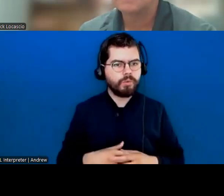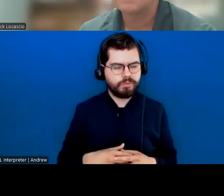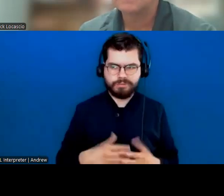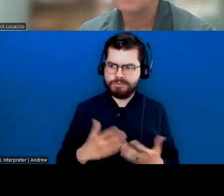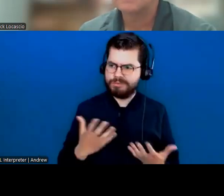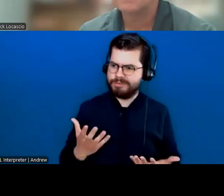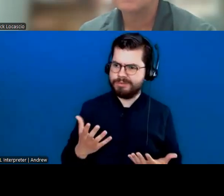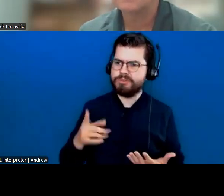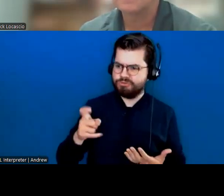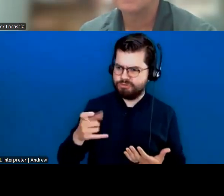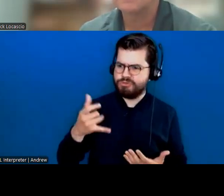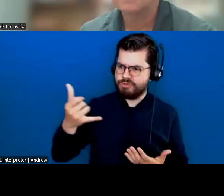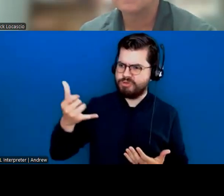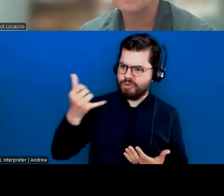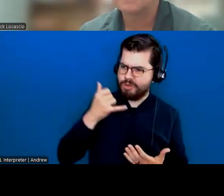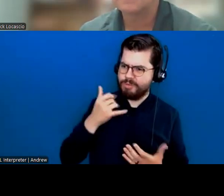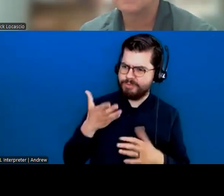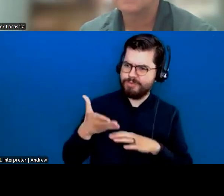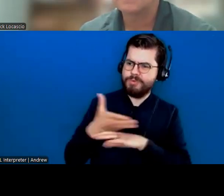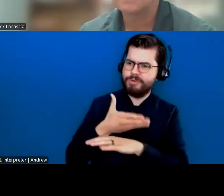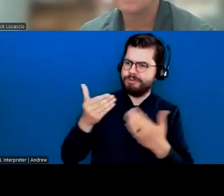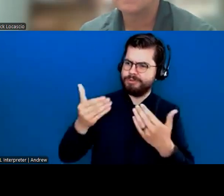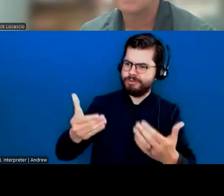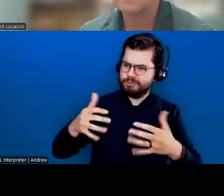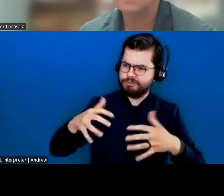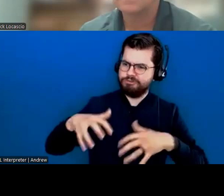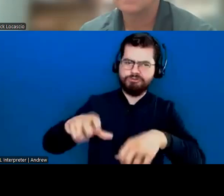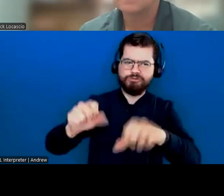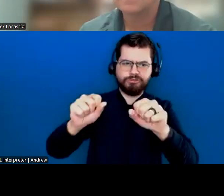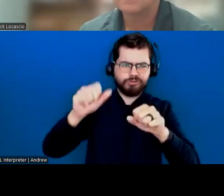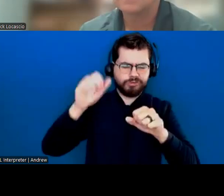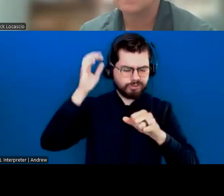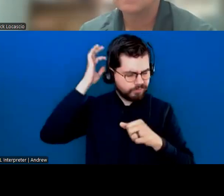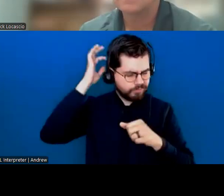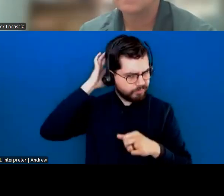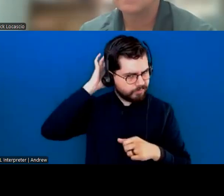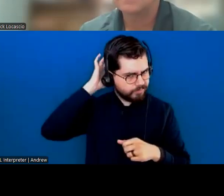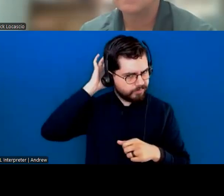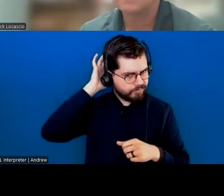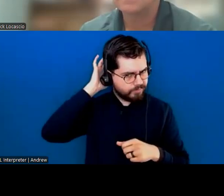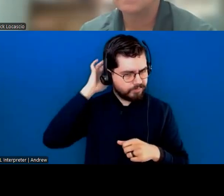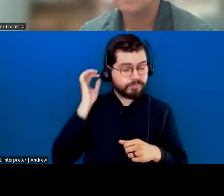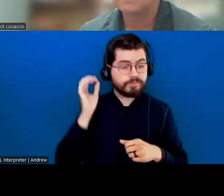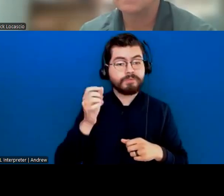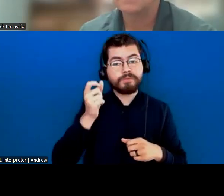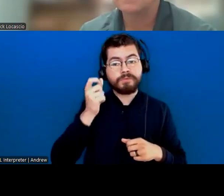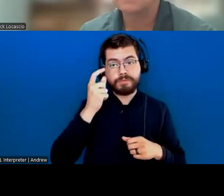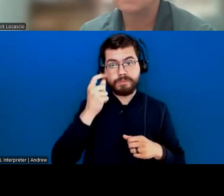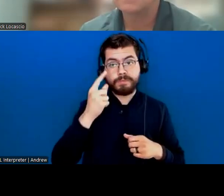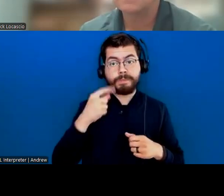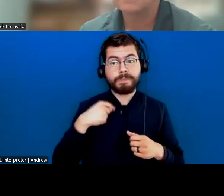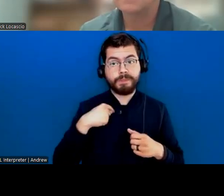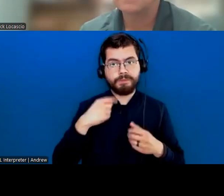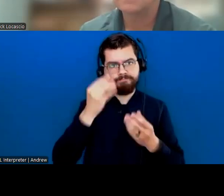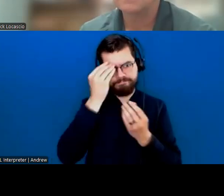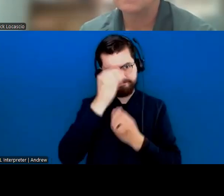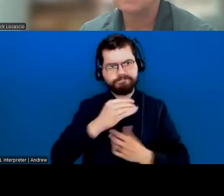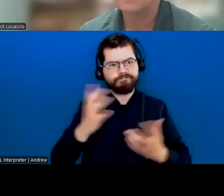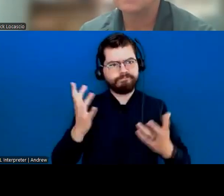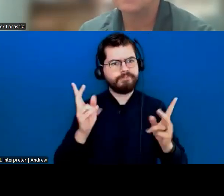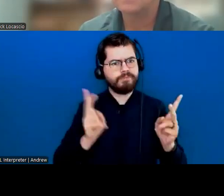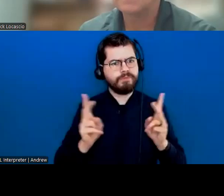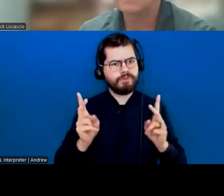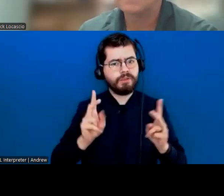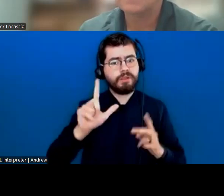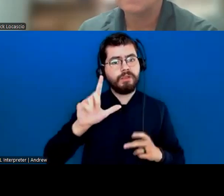pine mentality that's being applied to bottomland stands, and the idea that I tell folks loblolly pine